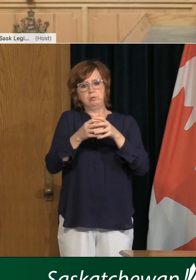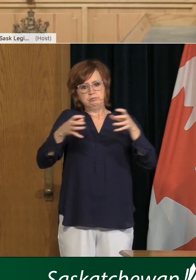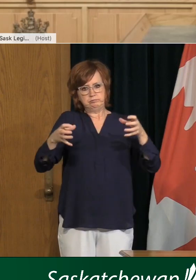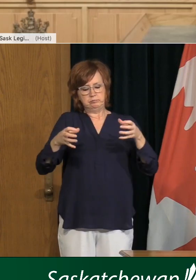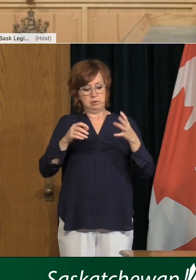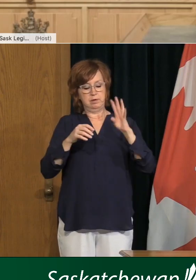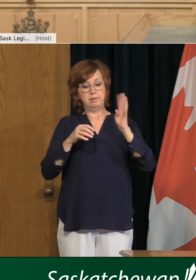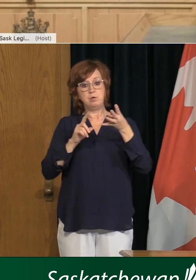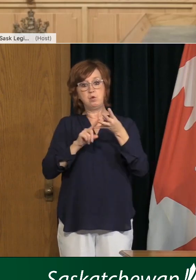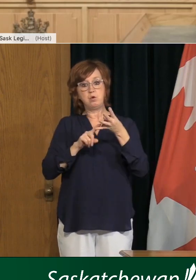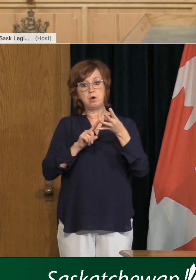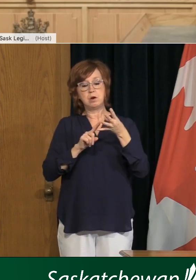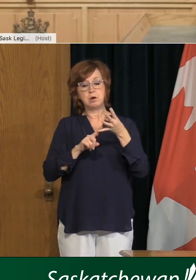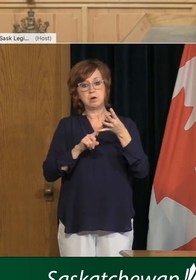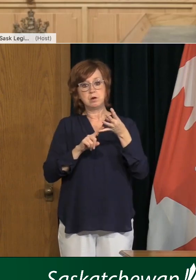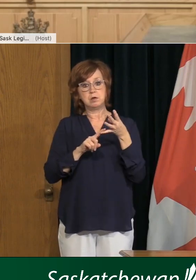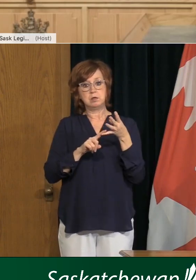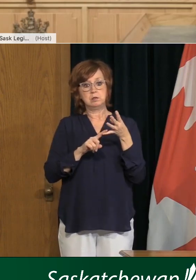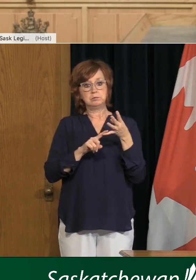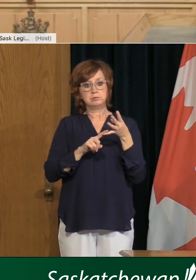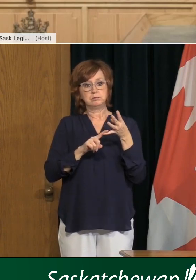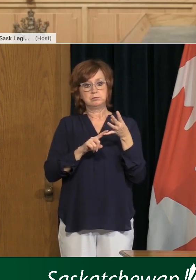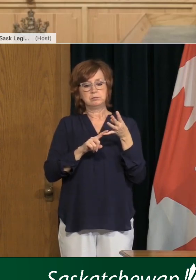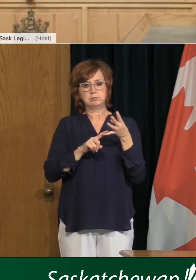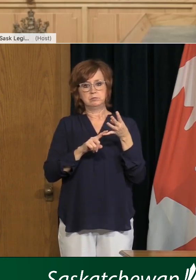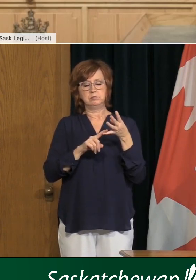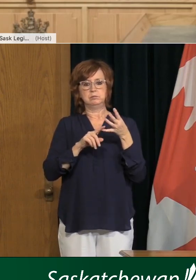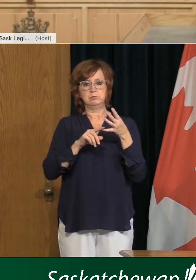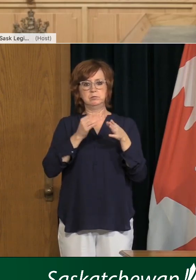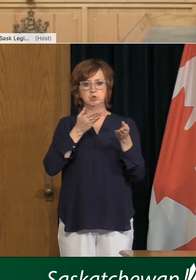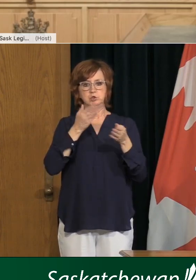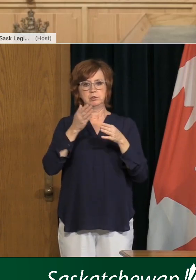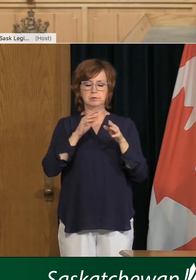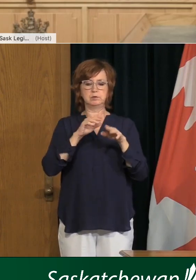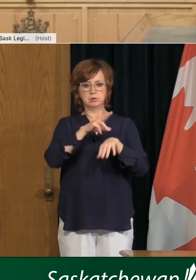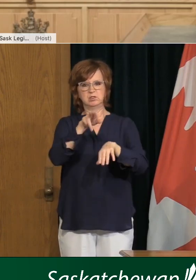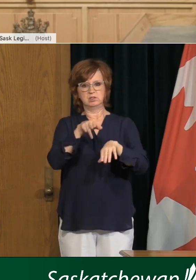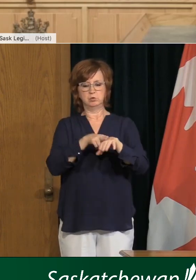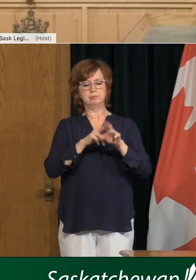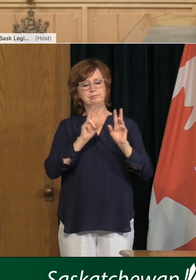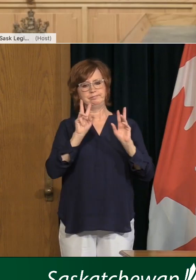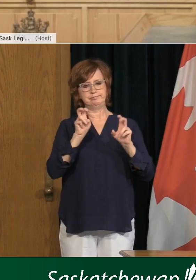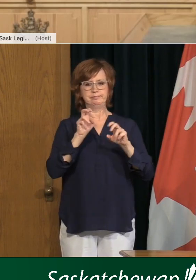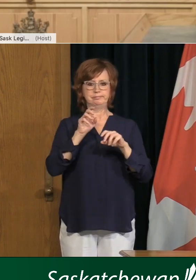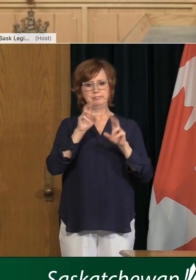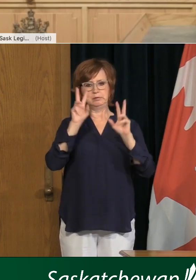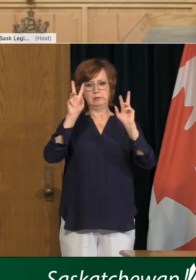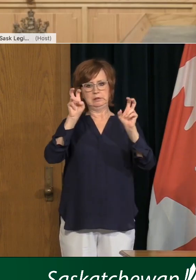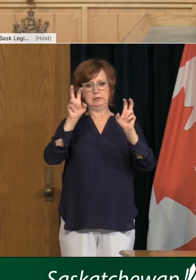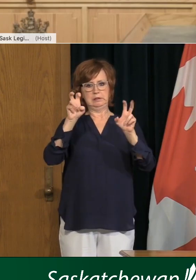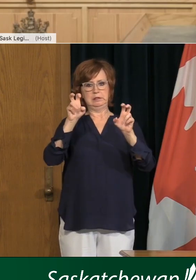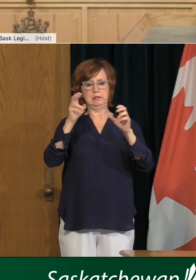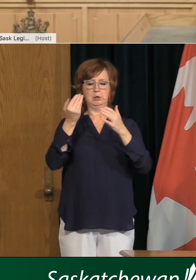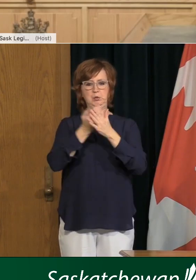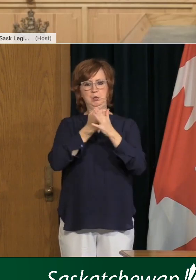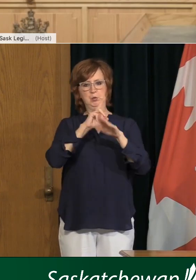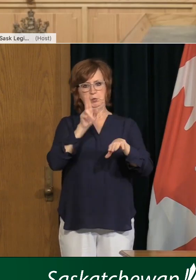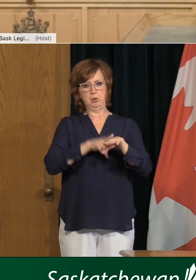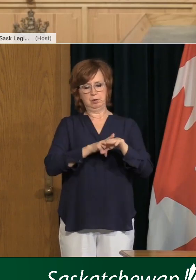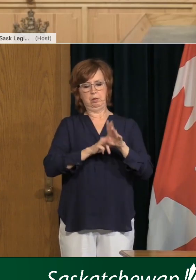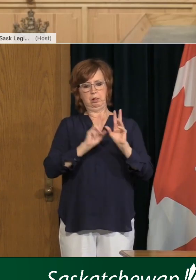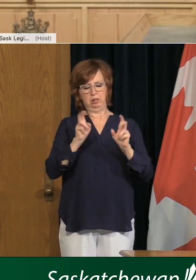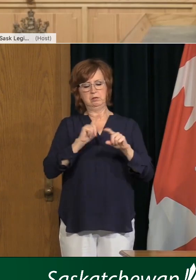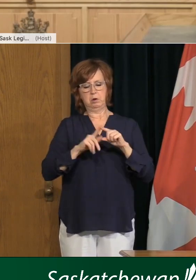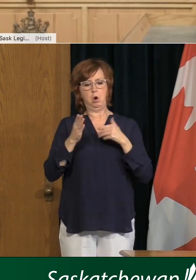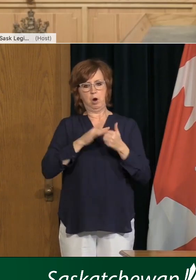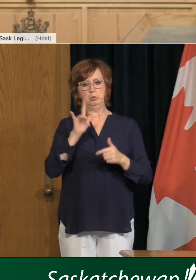see a return to a resumption of services to a quote-unquote normal situation.